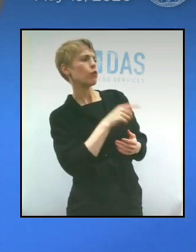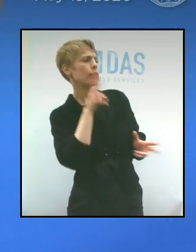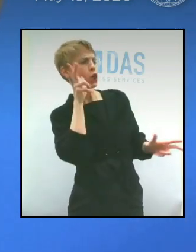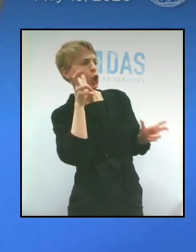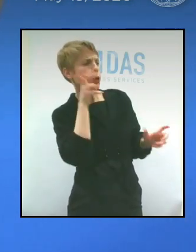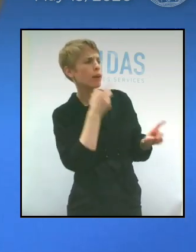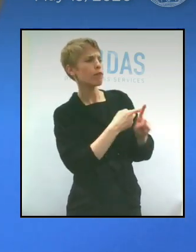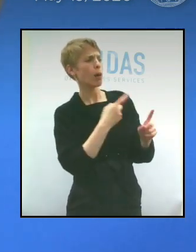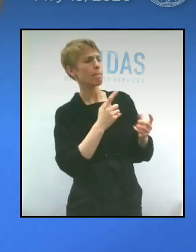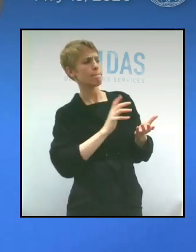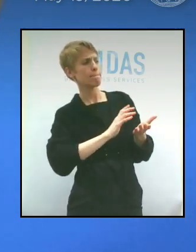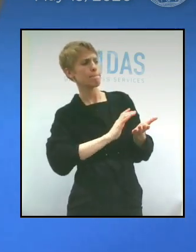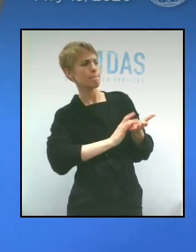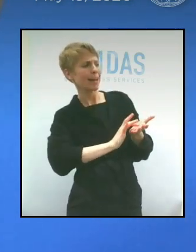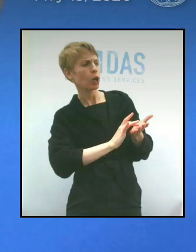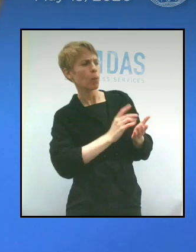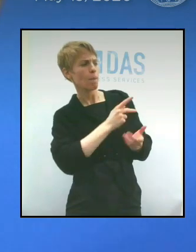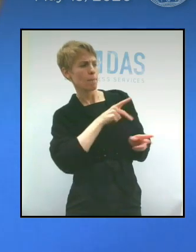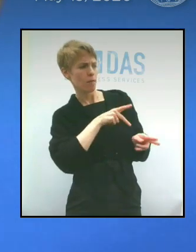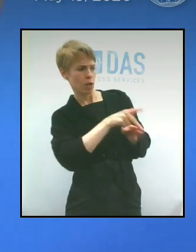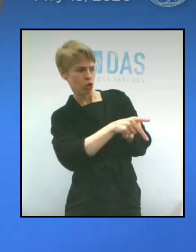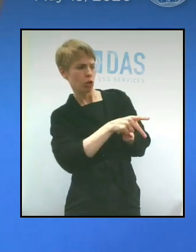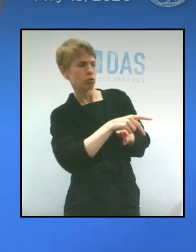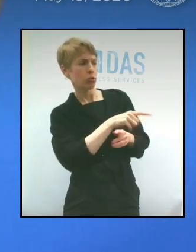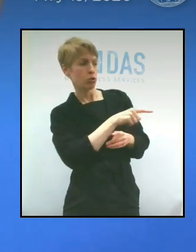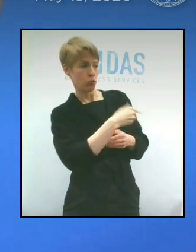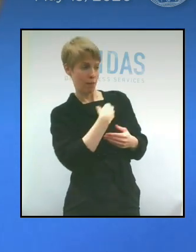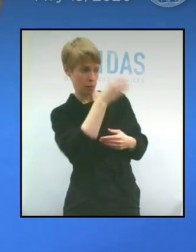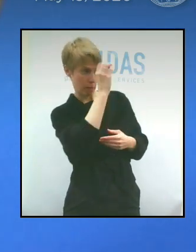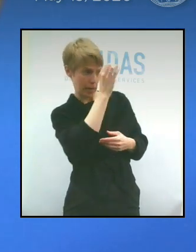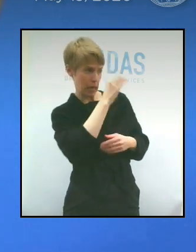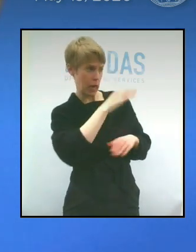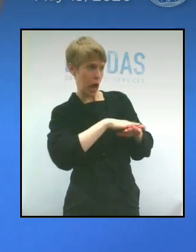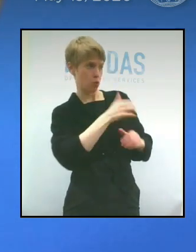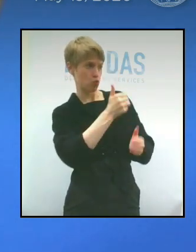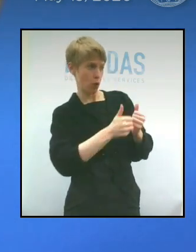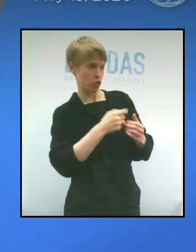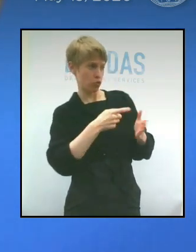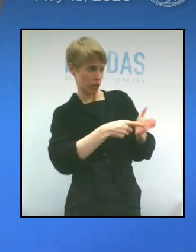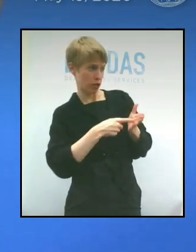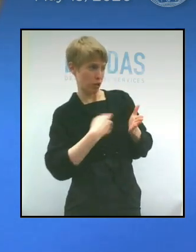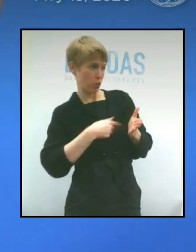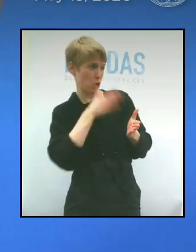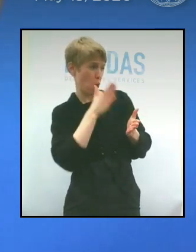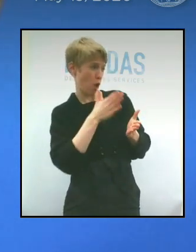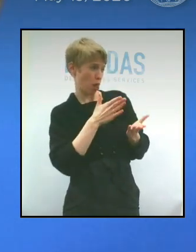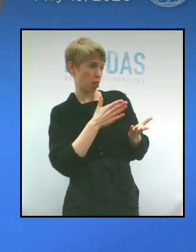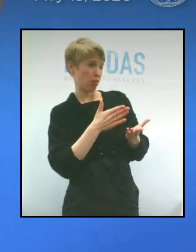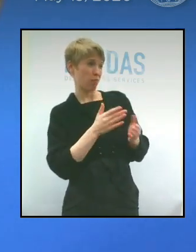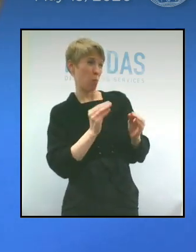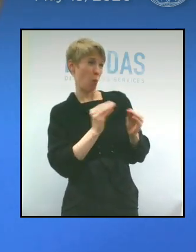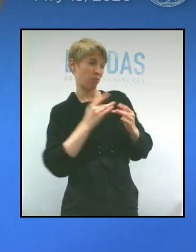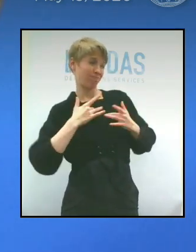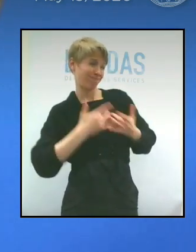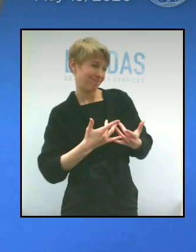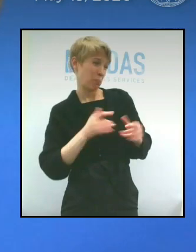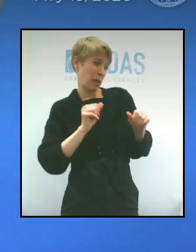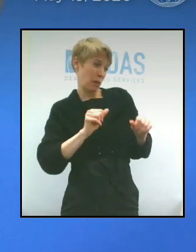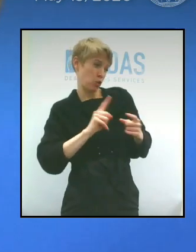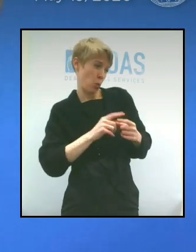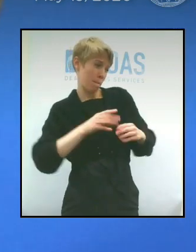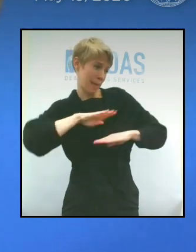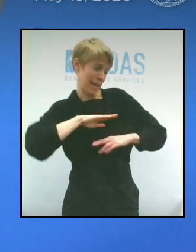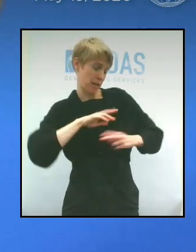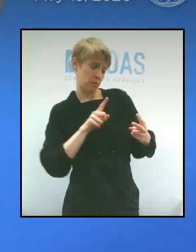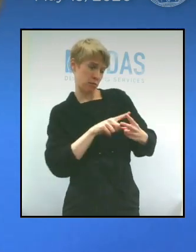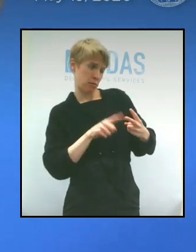have a thought on what is the more realistic of those criteria that we might meet, or which one might be harder to meet?